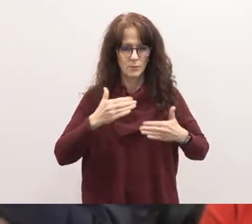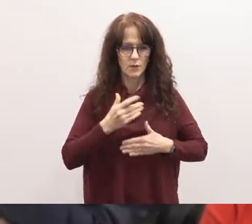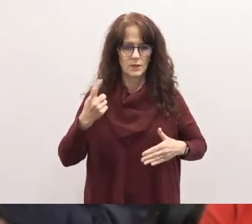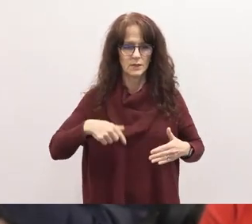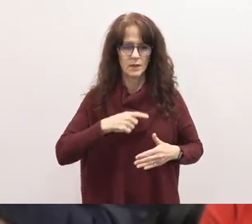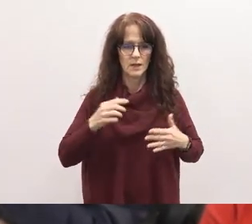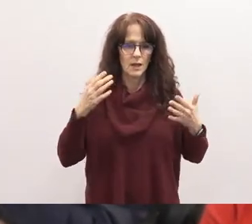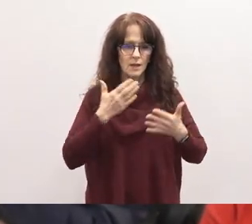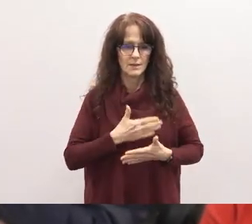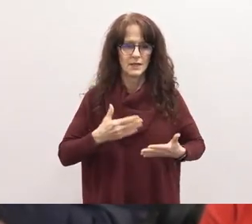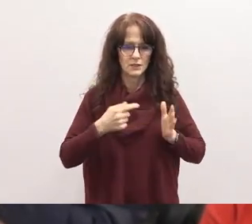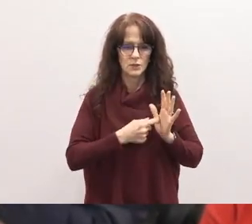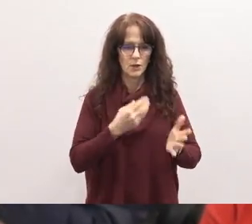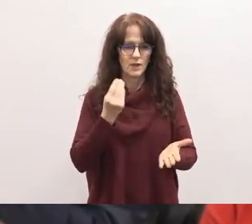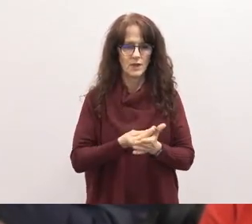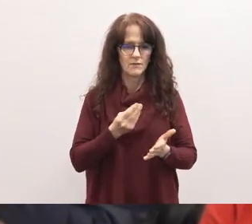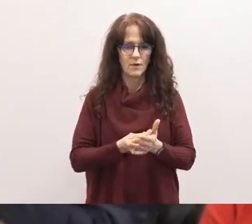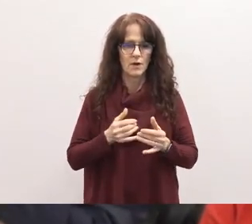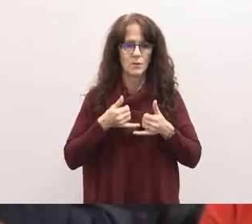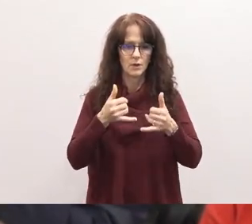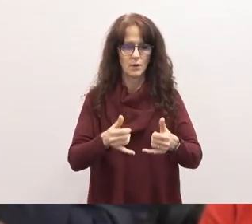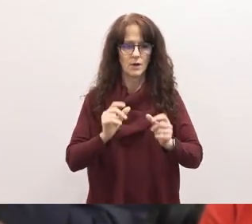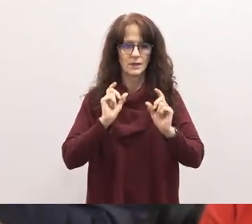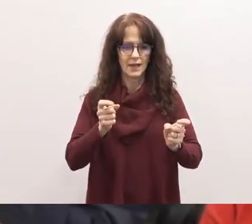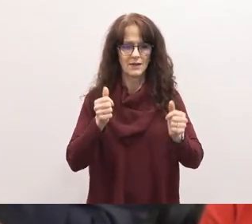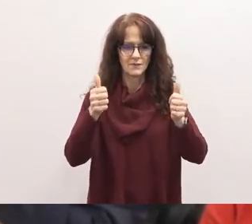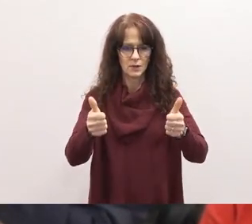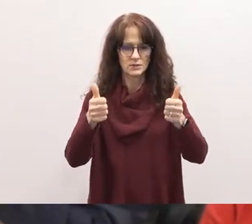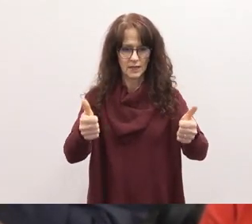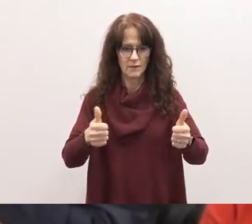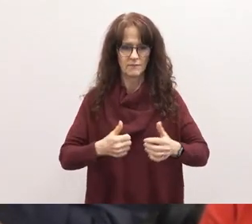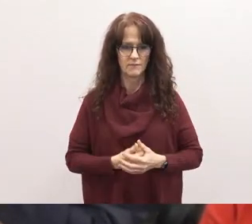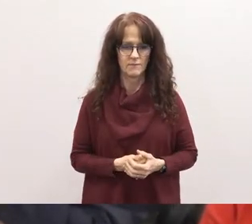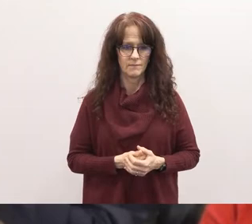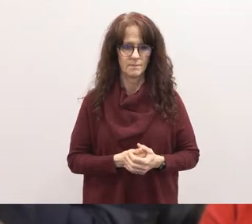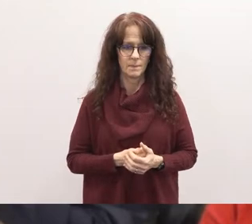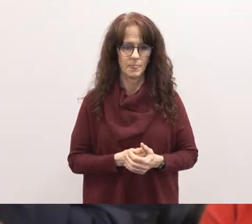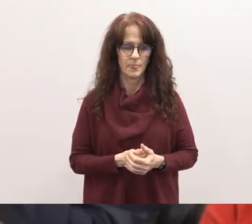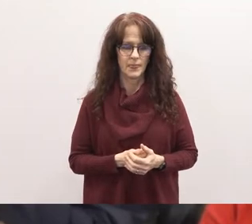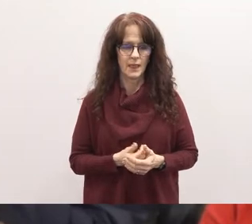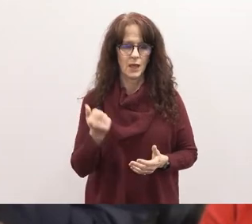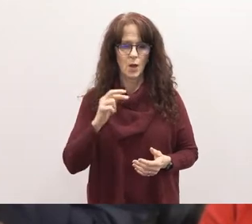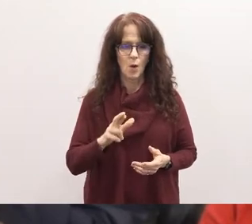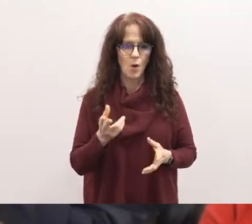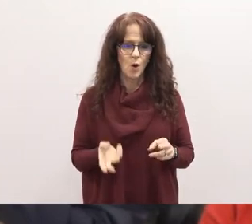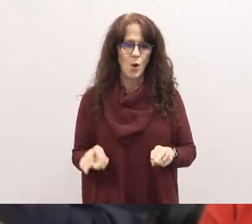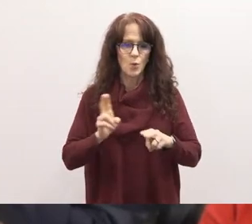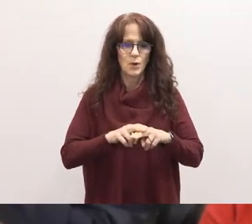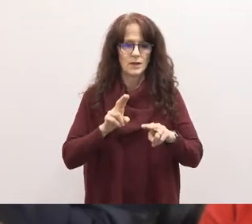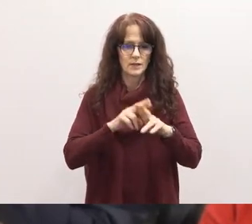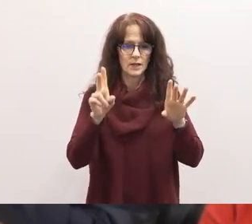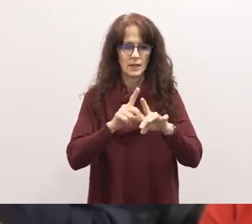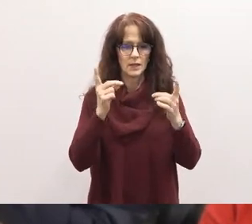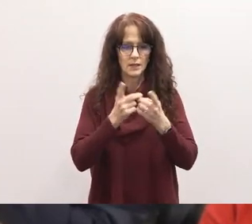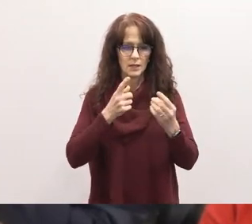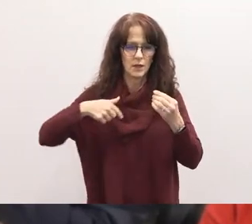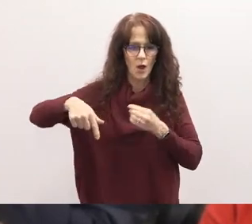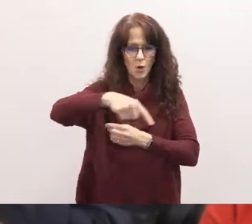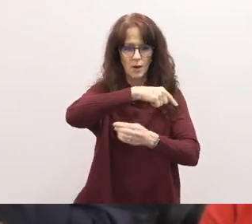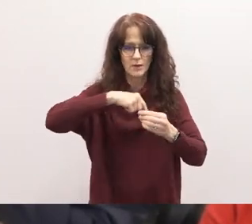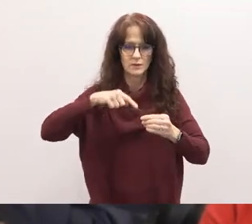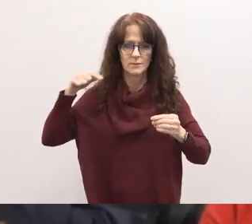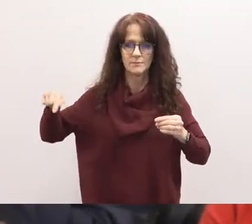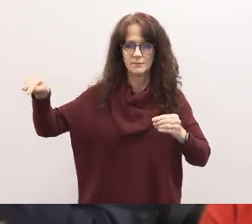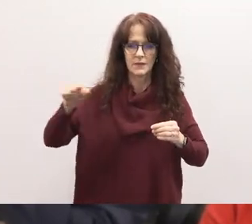then please show us the financial rewards you gave yourself or raises like the districts surrounding us are